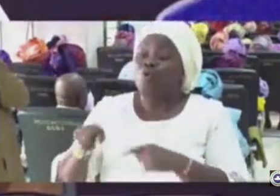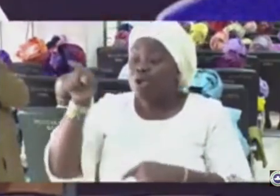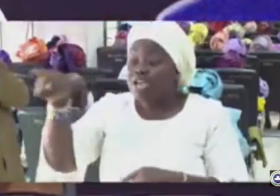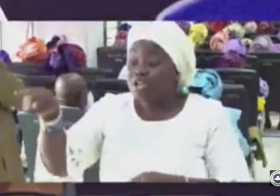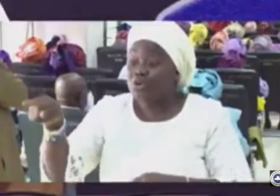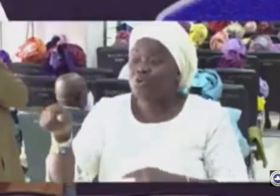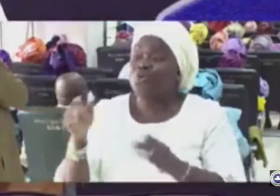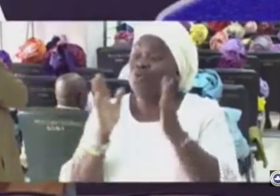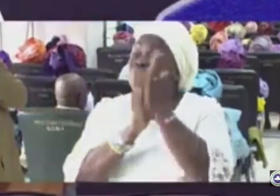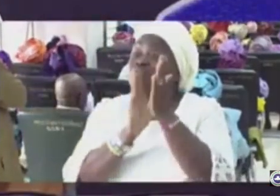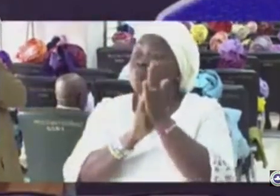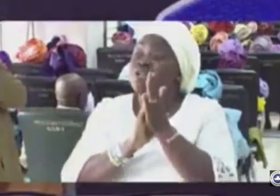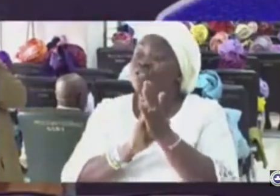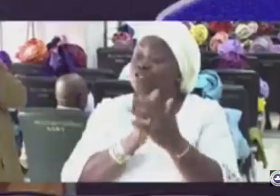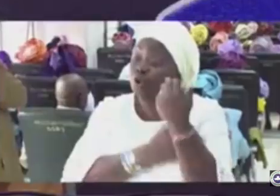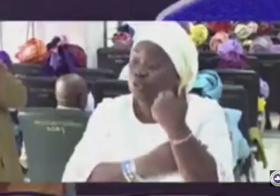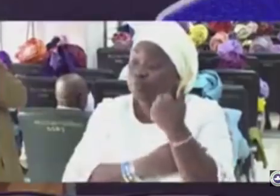acceptably,